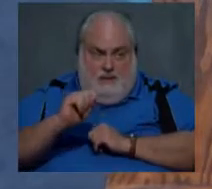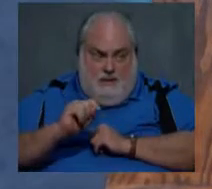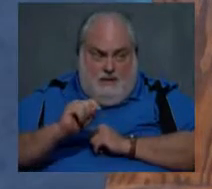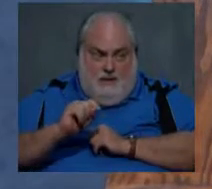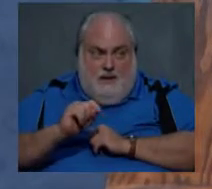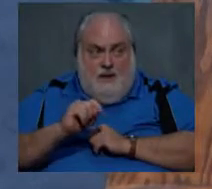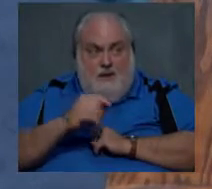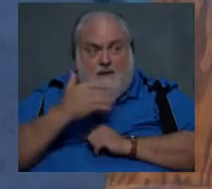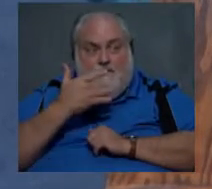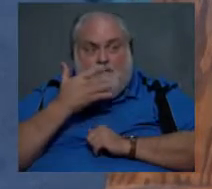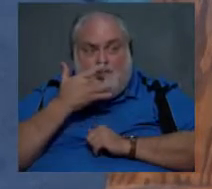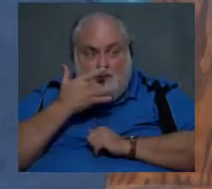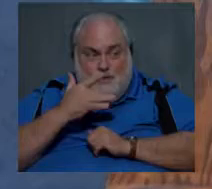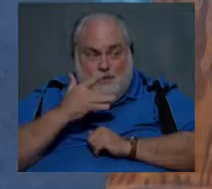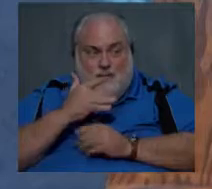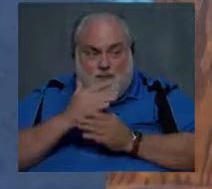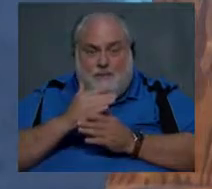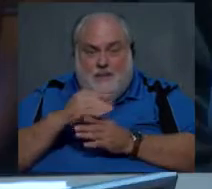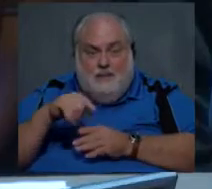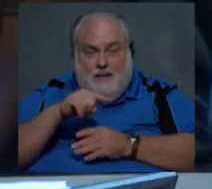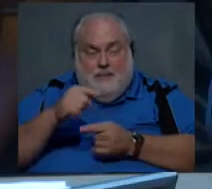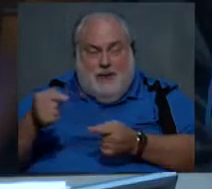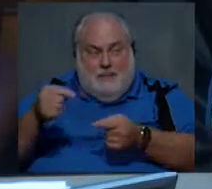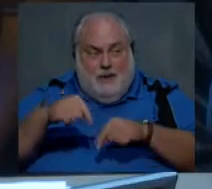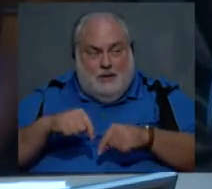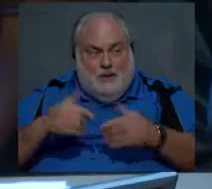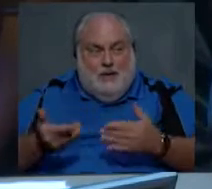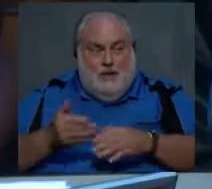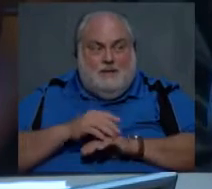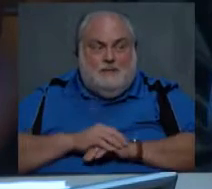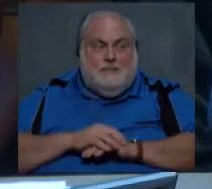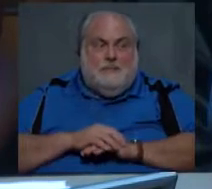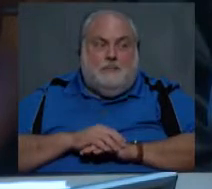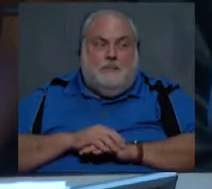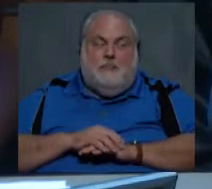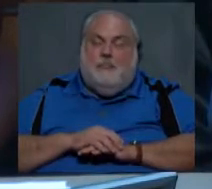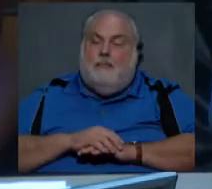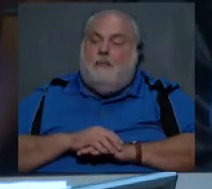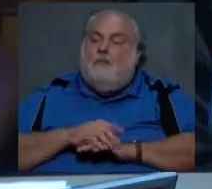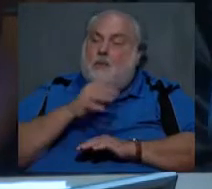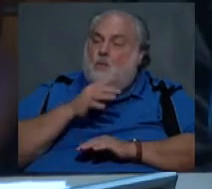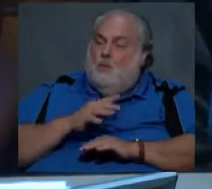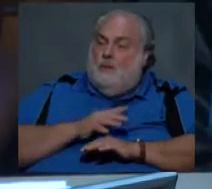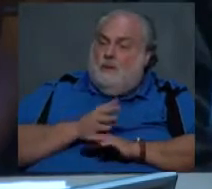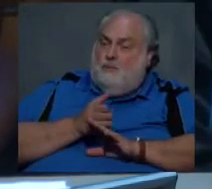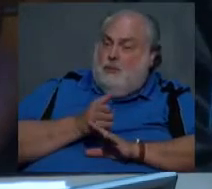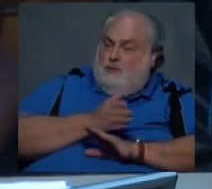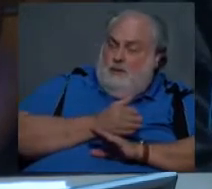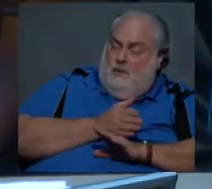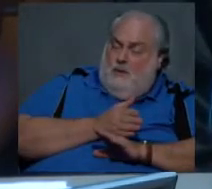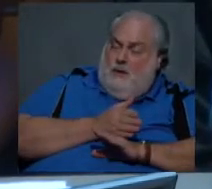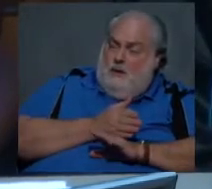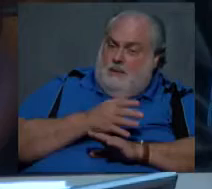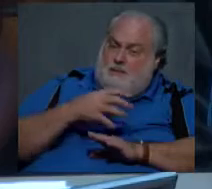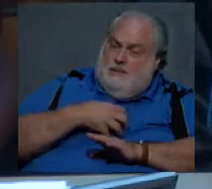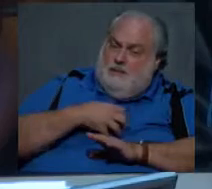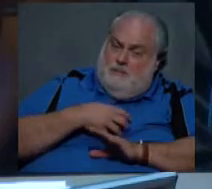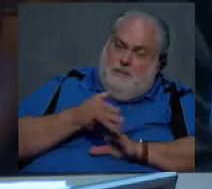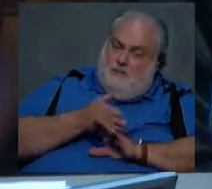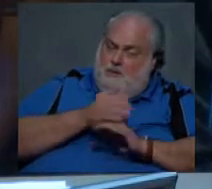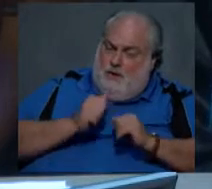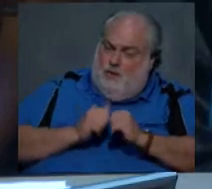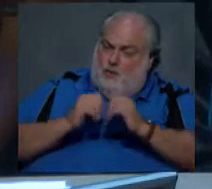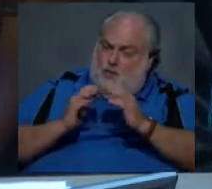was fortunate that some of the group came today. So, because the previous neighborhood association lady said she was in opposition even for the construction of your business